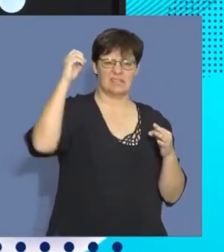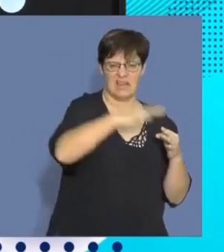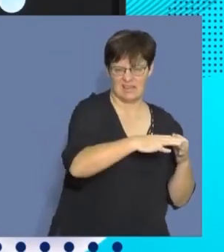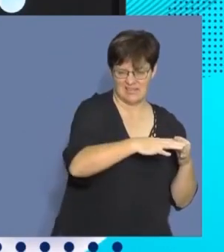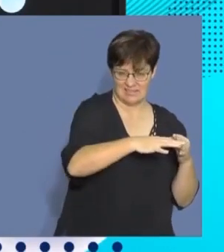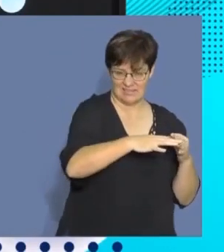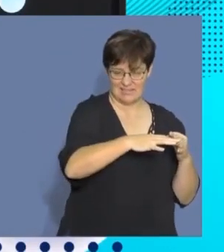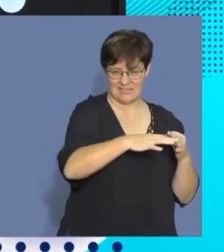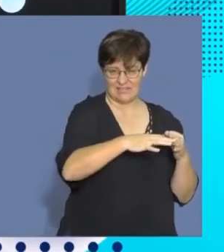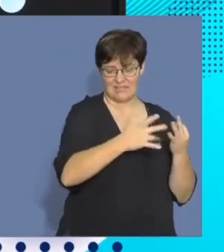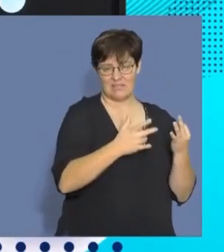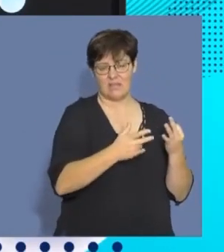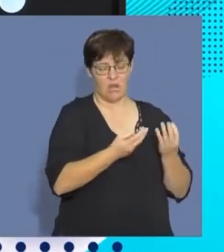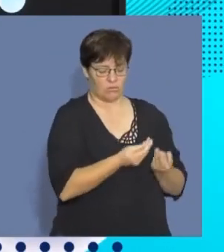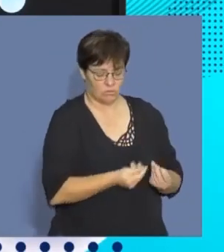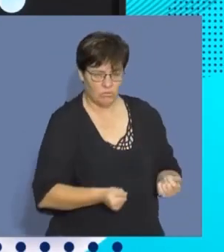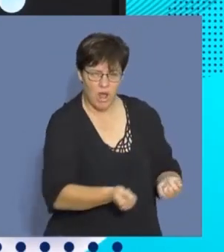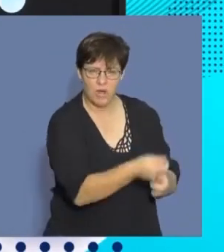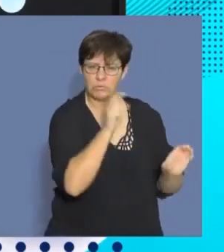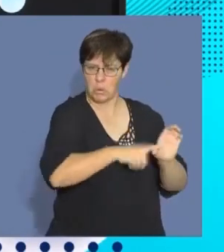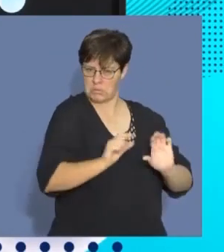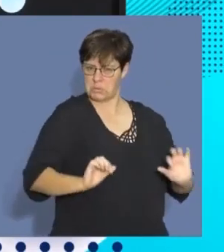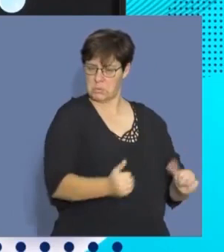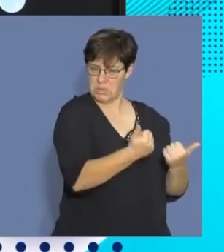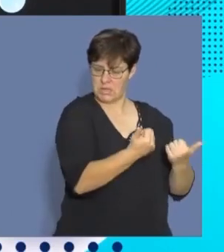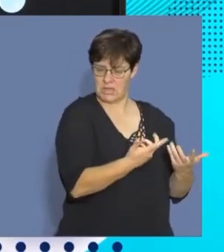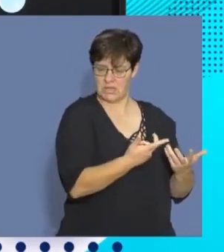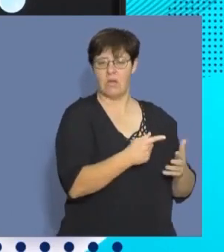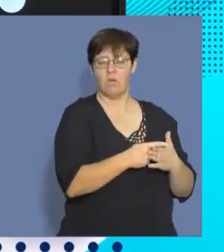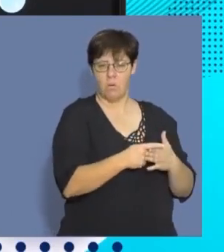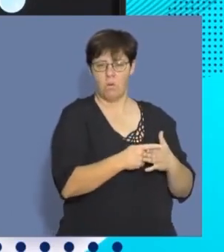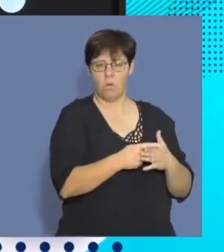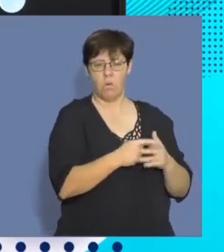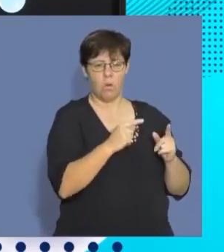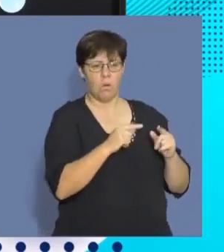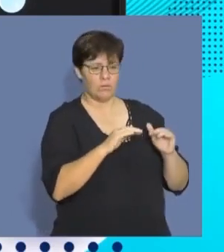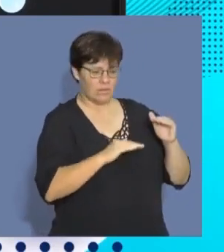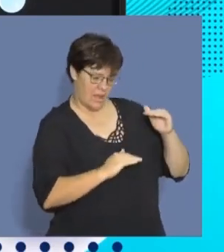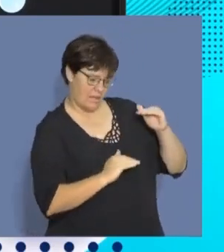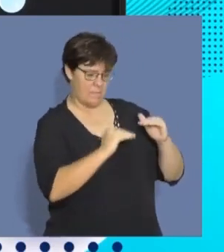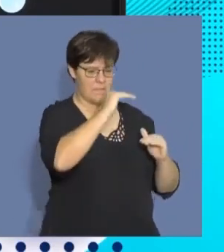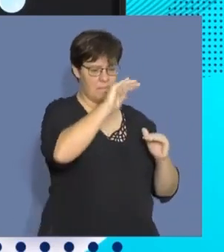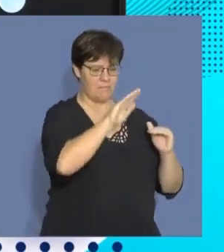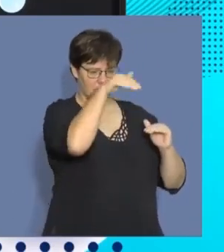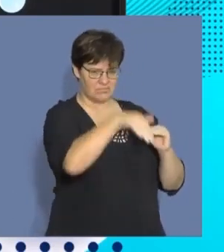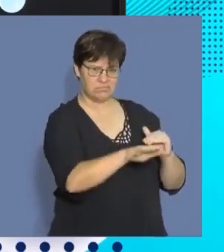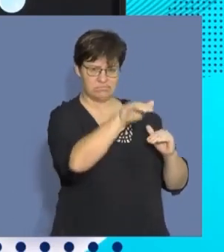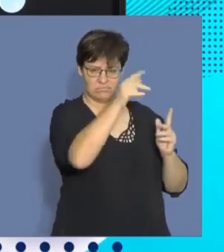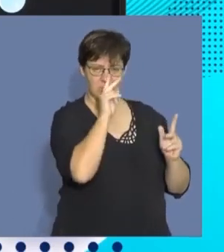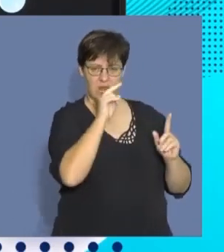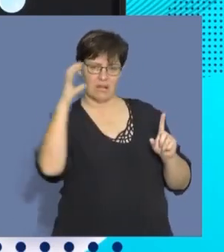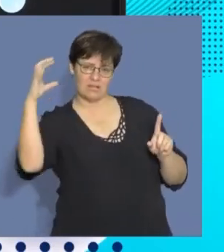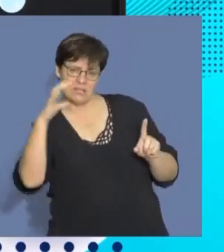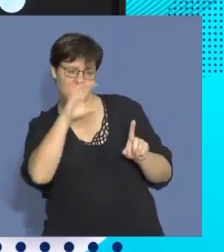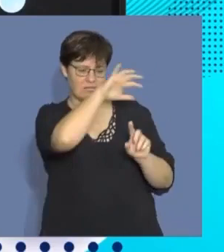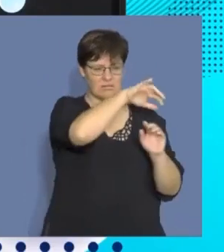We look at the quality of the soil. We also look at the physiographic factors or the lay of the land, and that was the aspect,